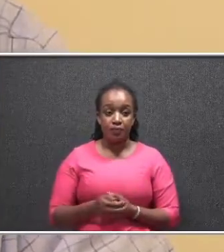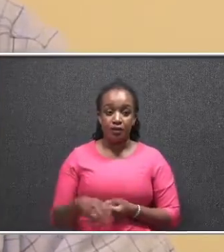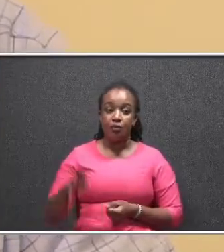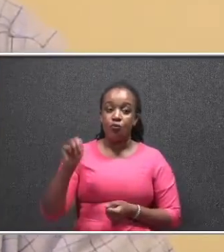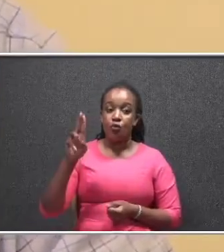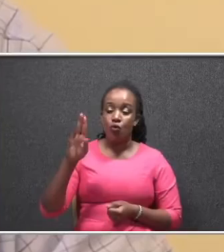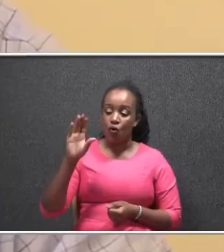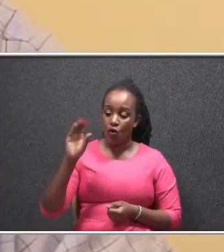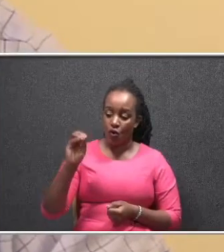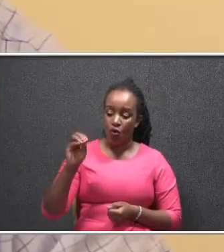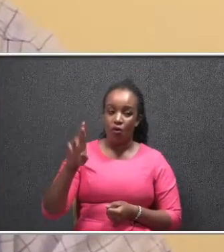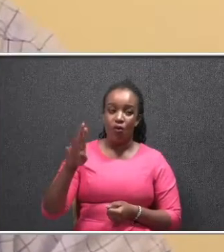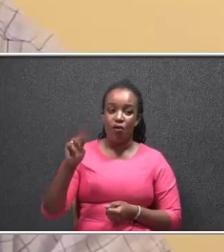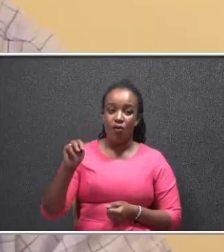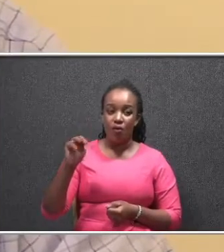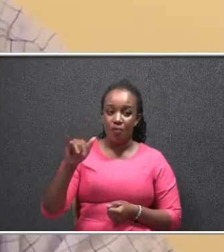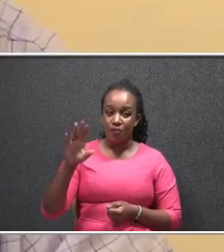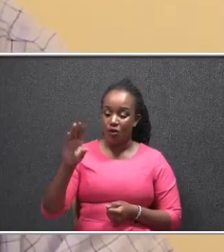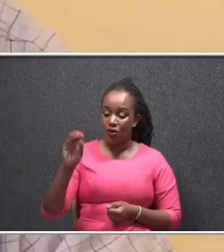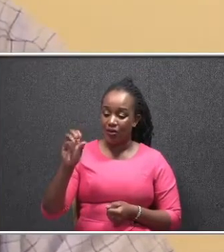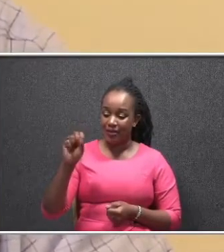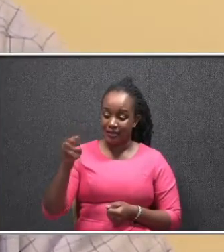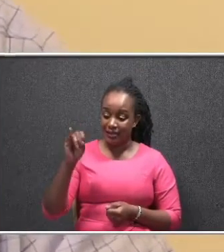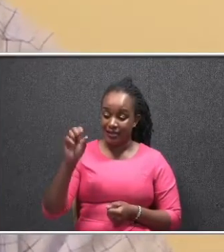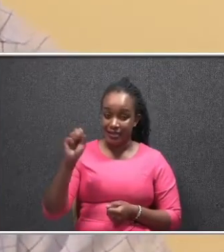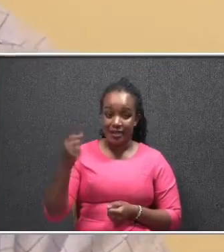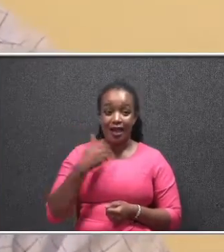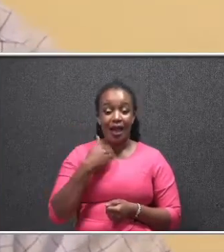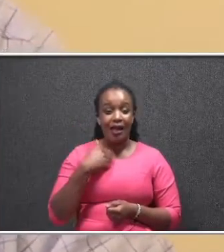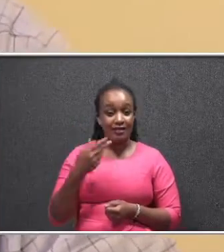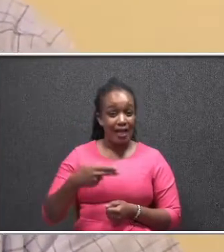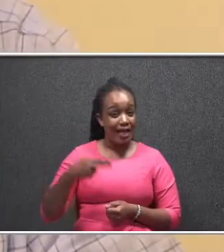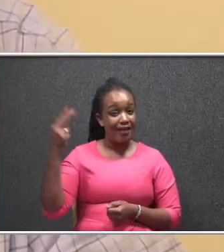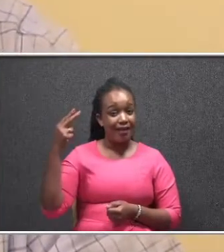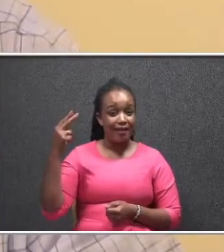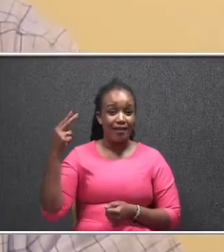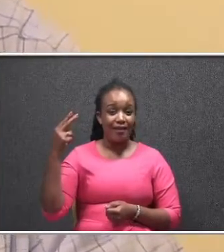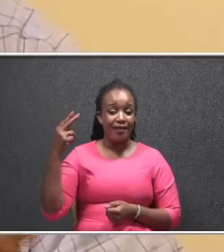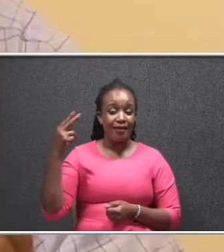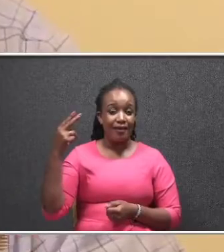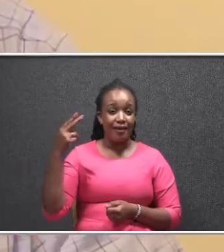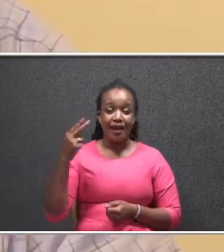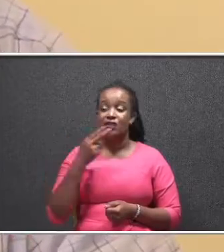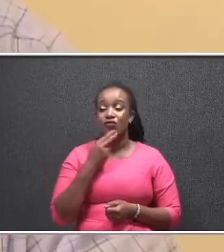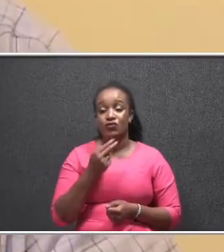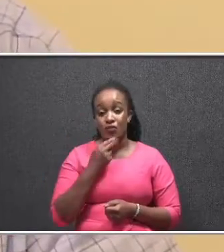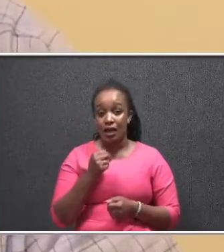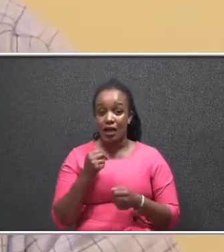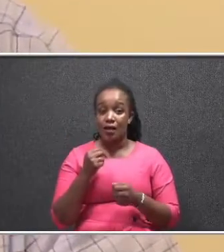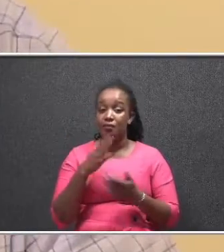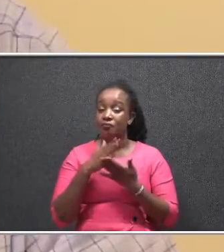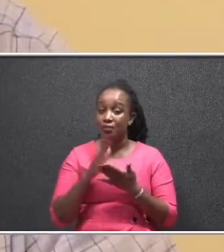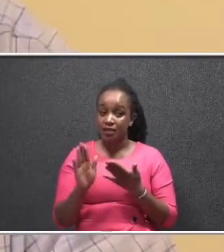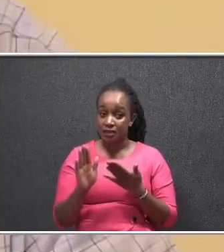the fungus, has high affinity for blood glucose. It also has high affinity for iron-containing tissues. So it is